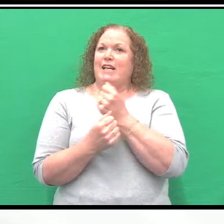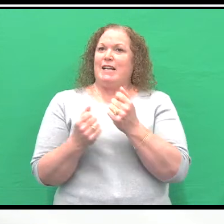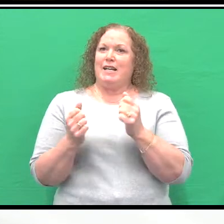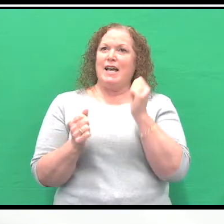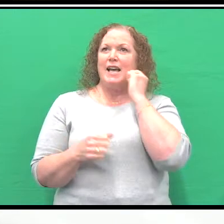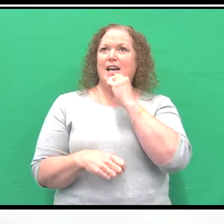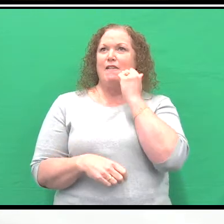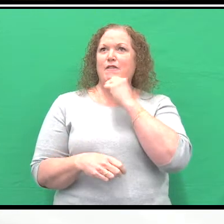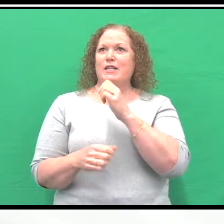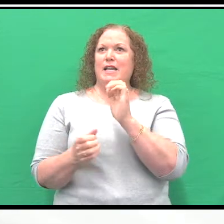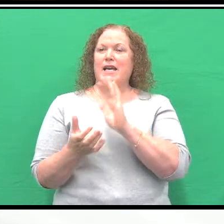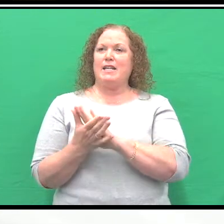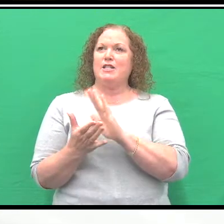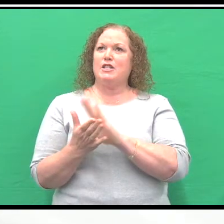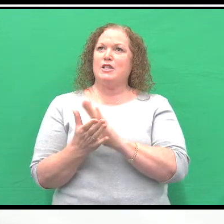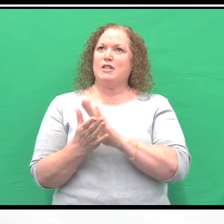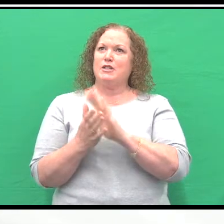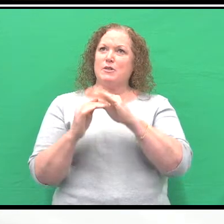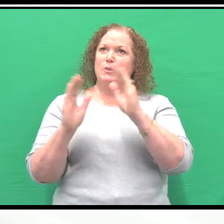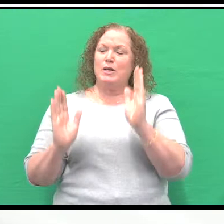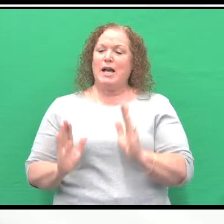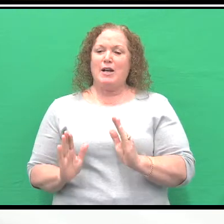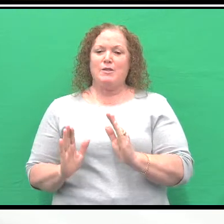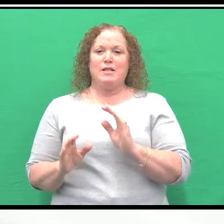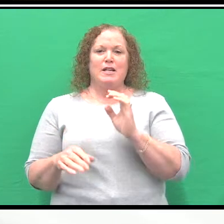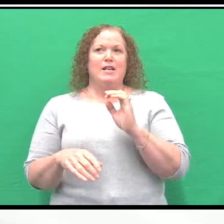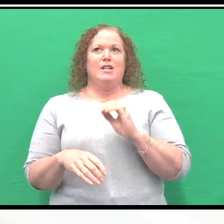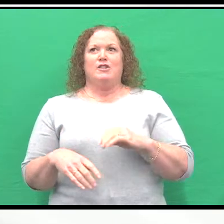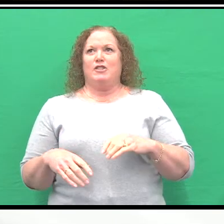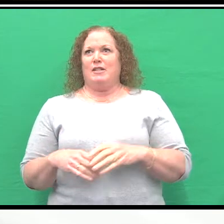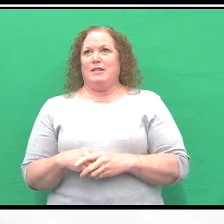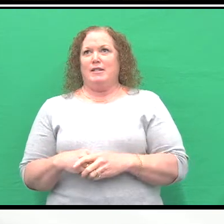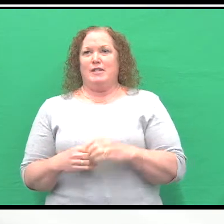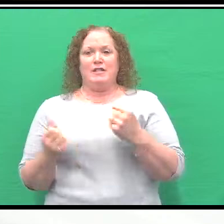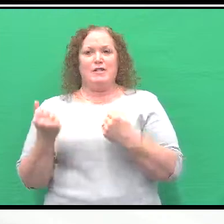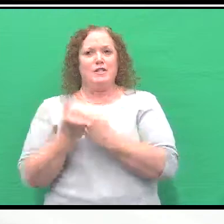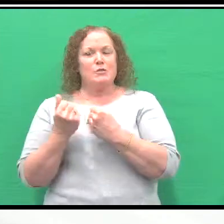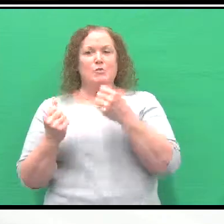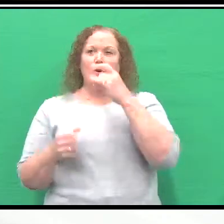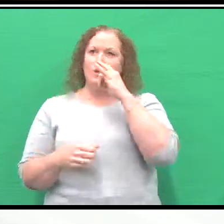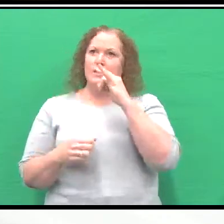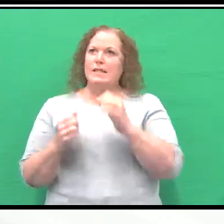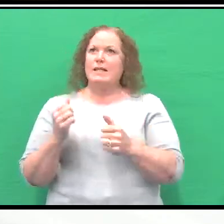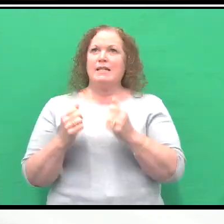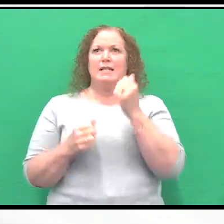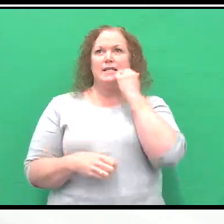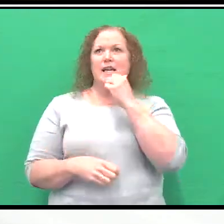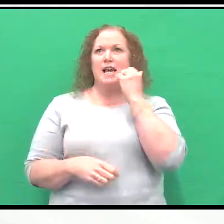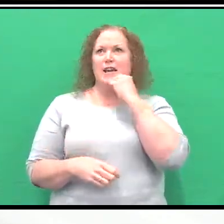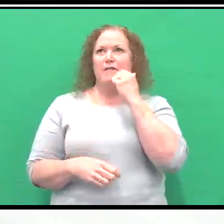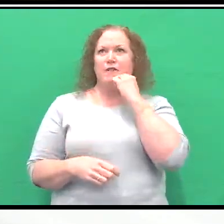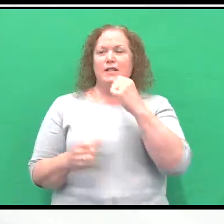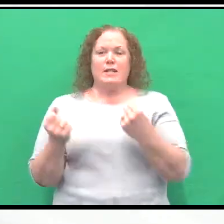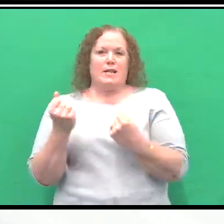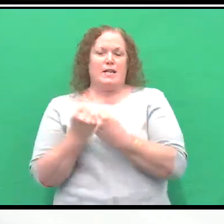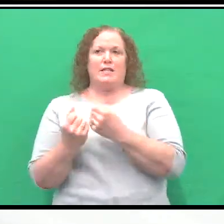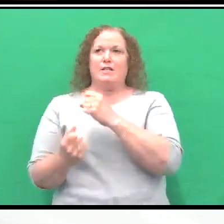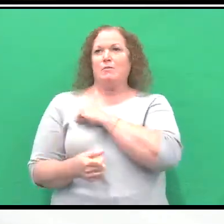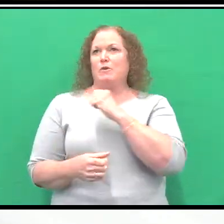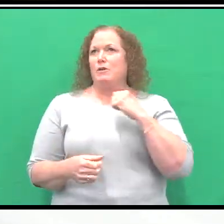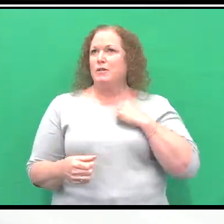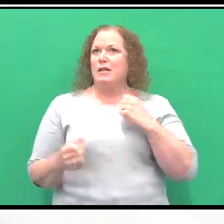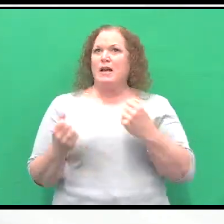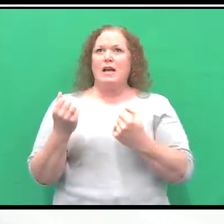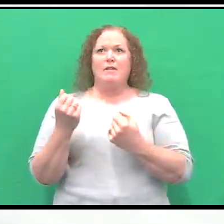She's a champion for kids each day. She's a champion for all of our staff members. Whatever anybody needs, she's always up